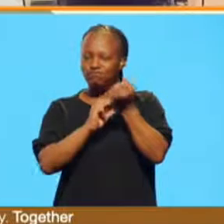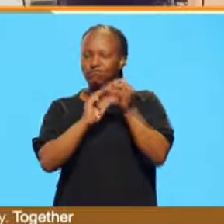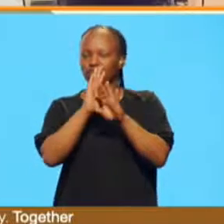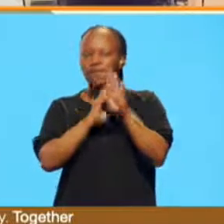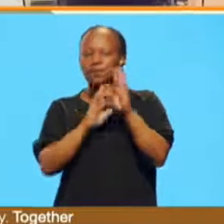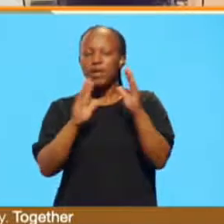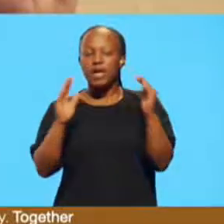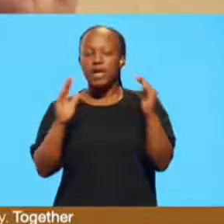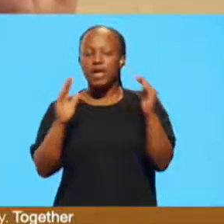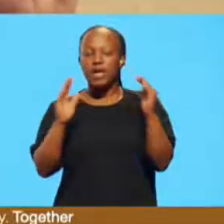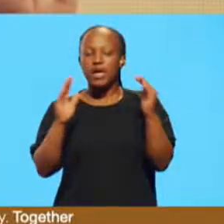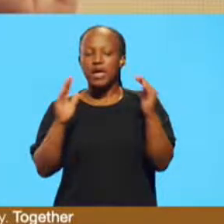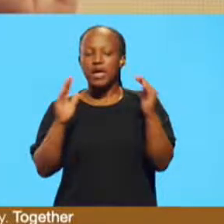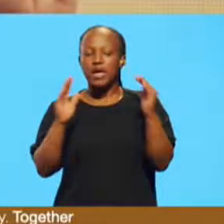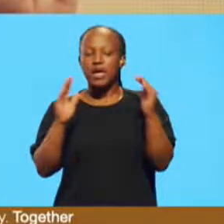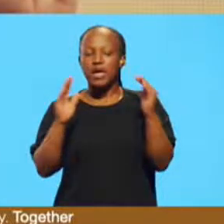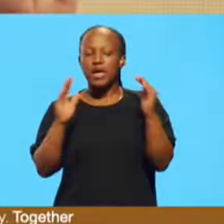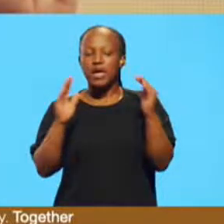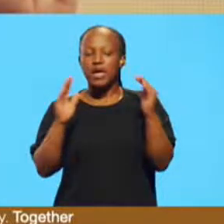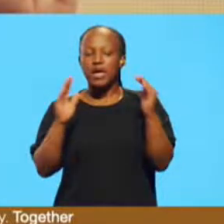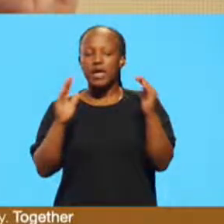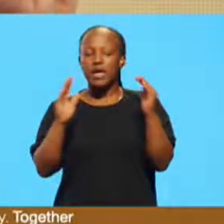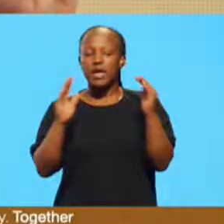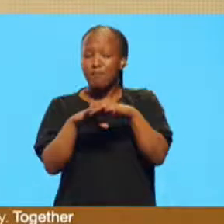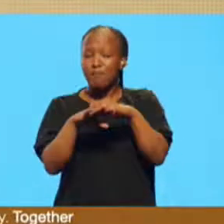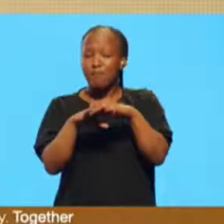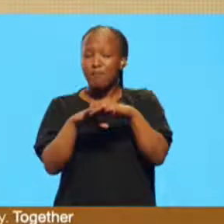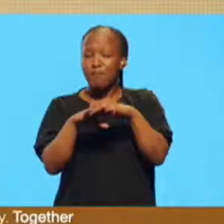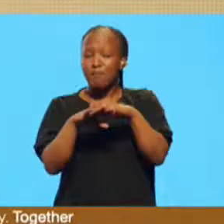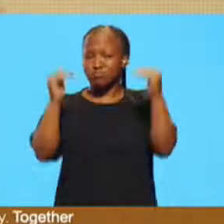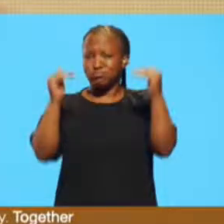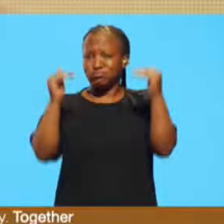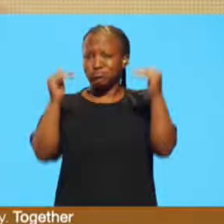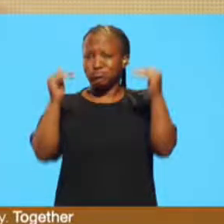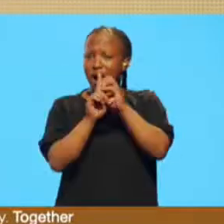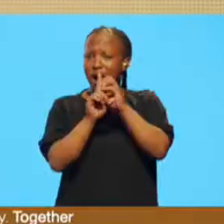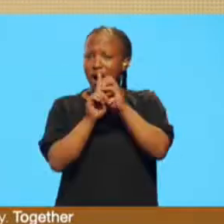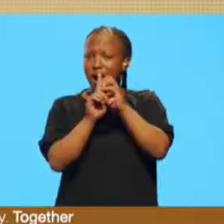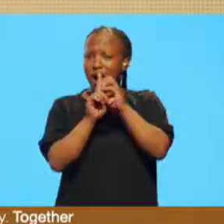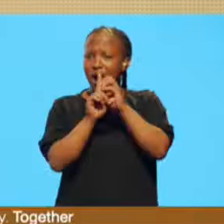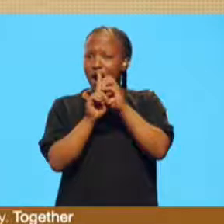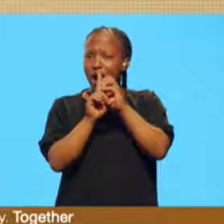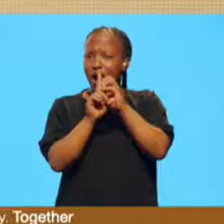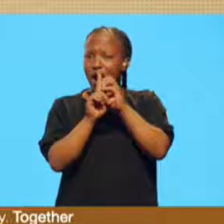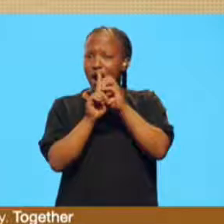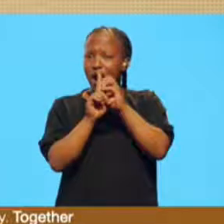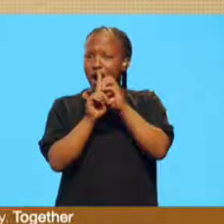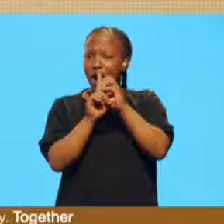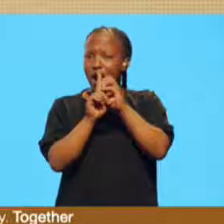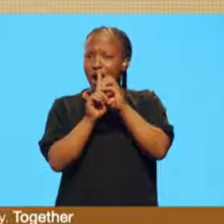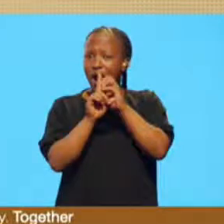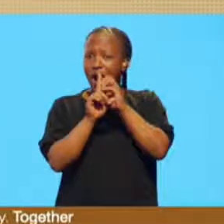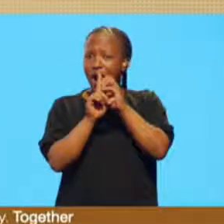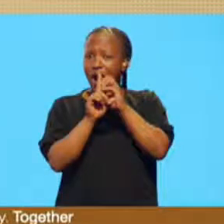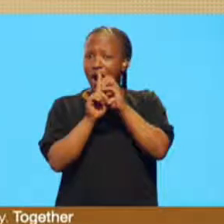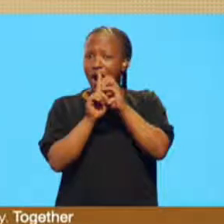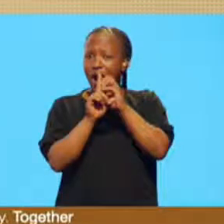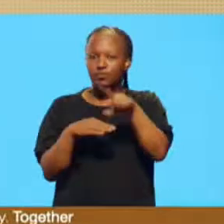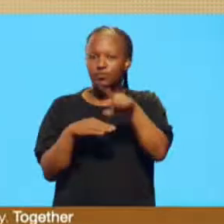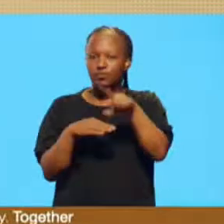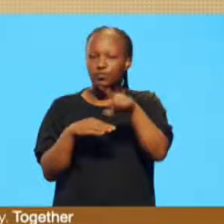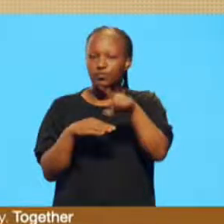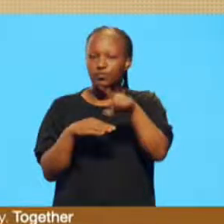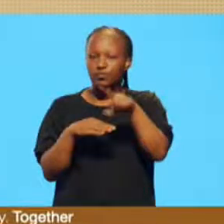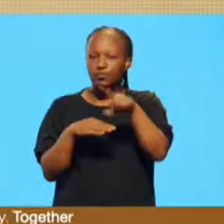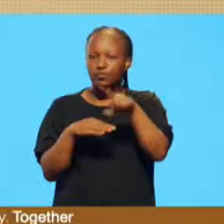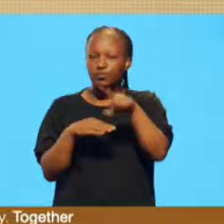equity levels while you are having high numbers of sexual harassment in your department. So this 4 goes together. So that's how, when we're talking of empowerment